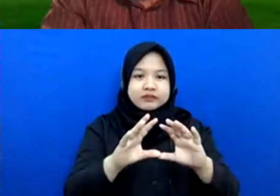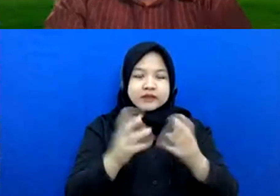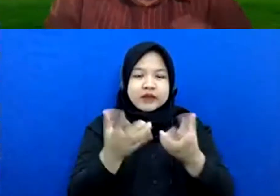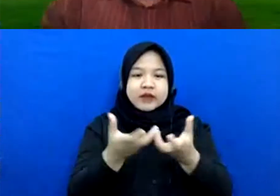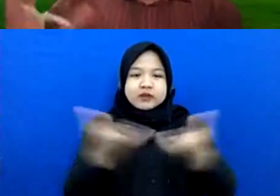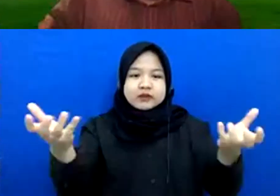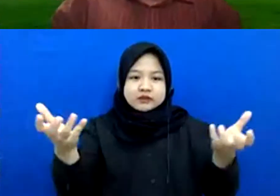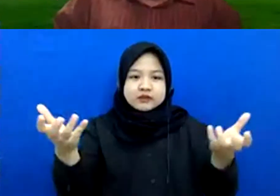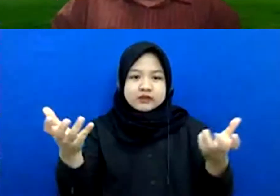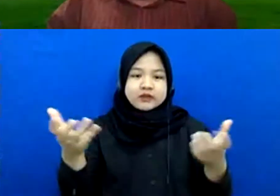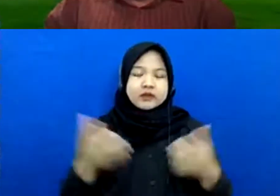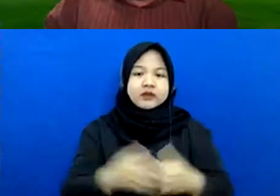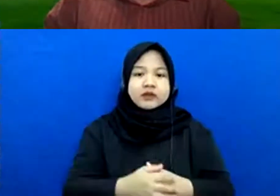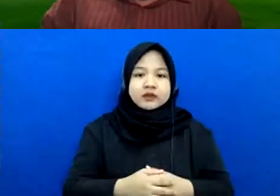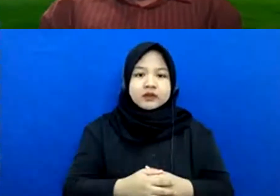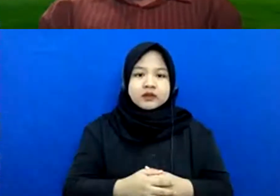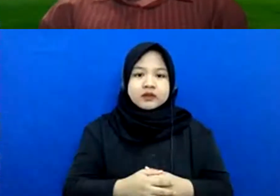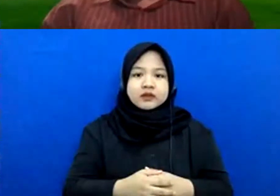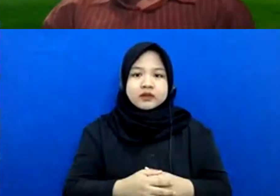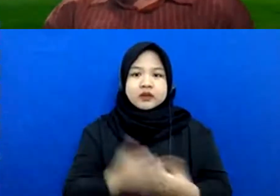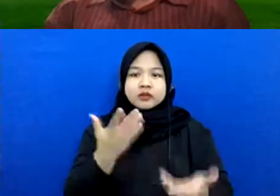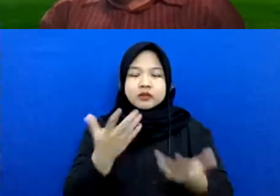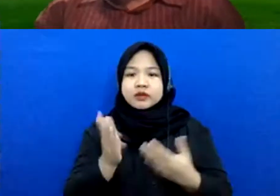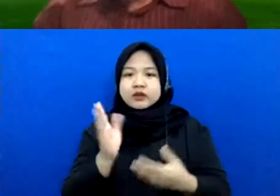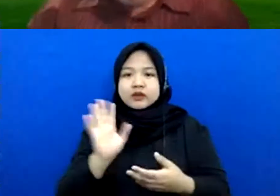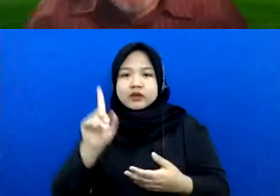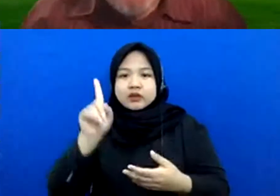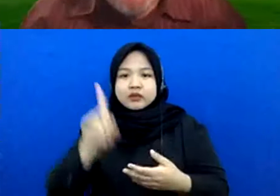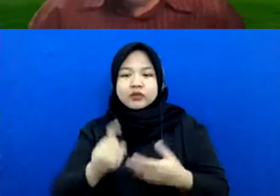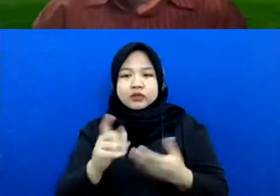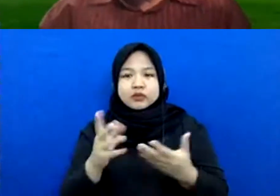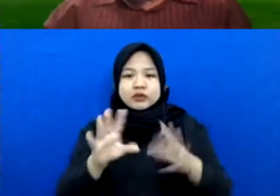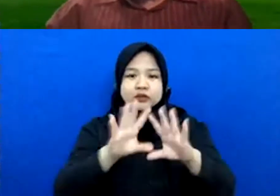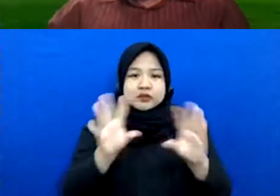sense that just placing a student there is not necessarily inclusive.